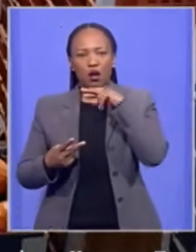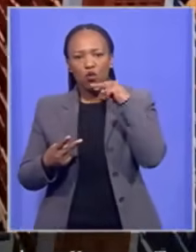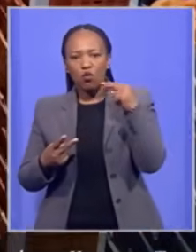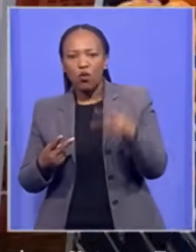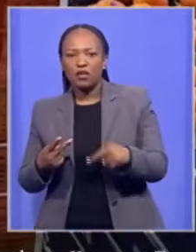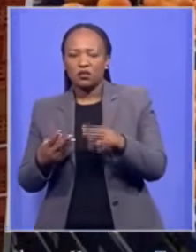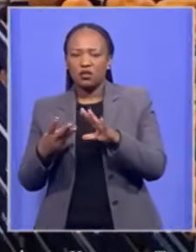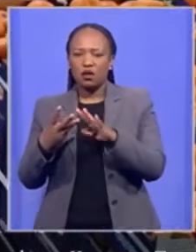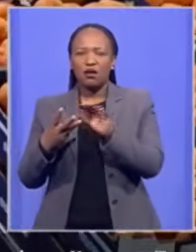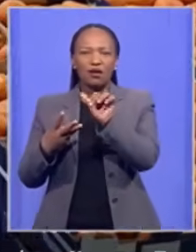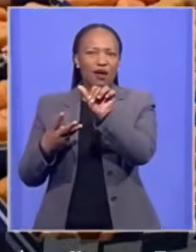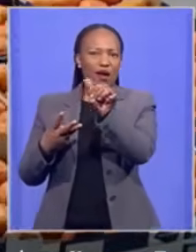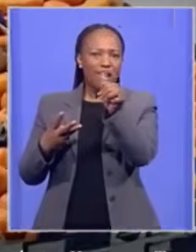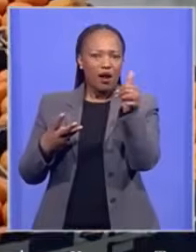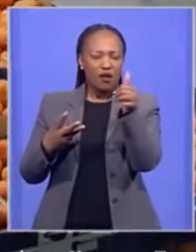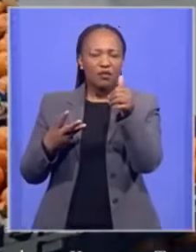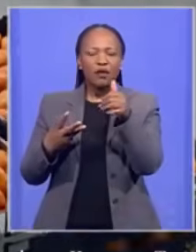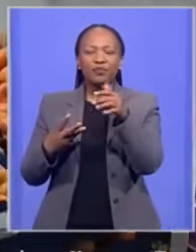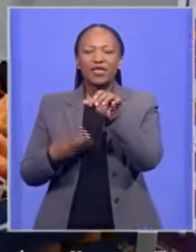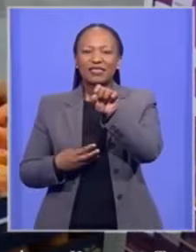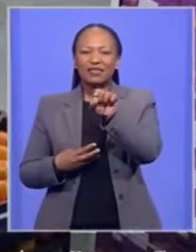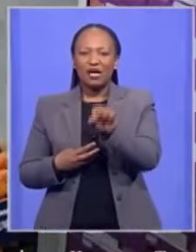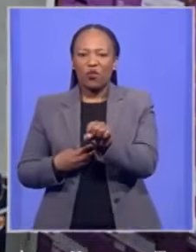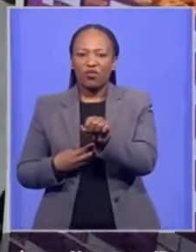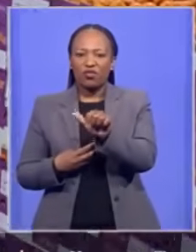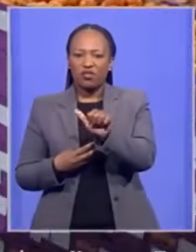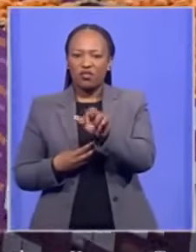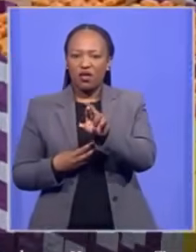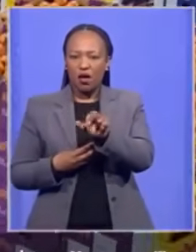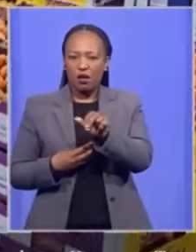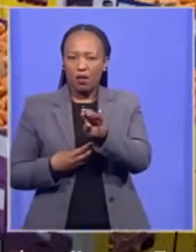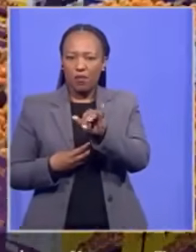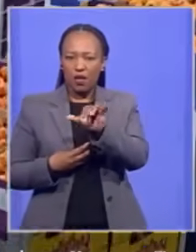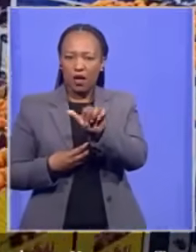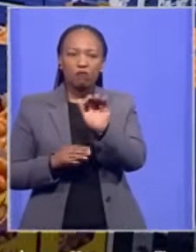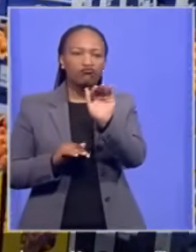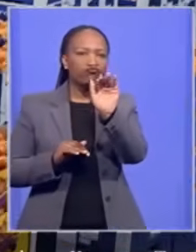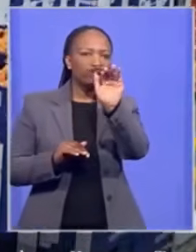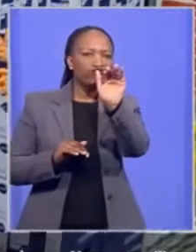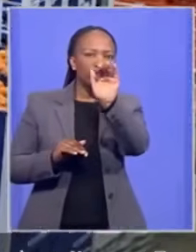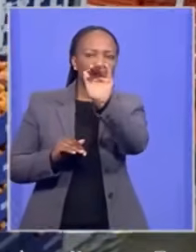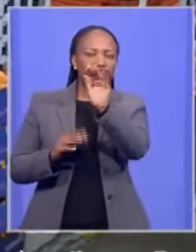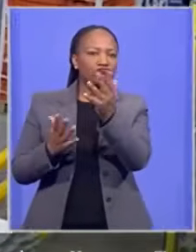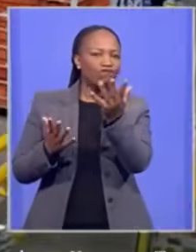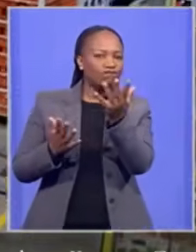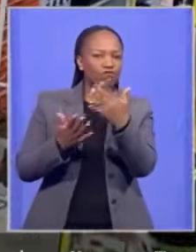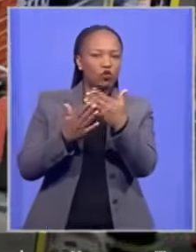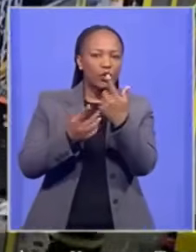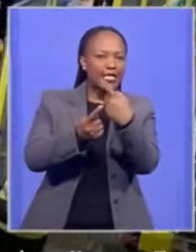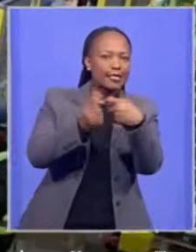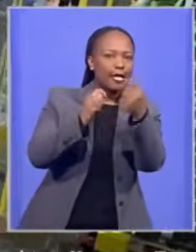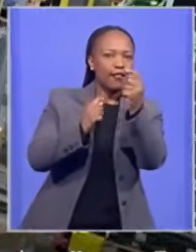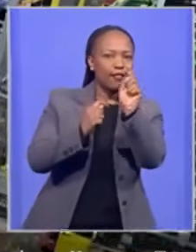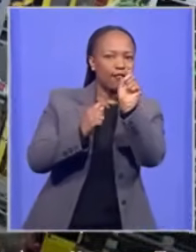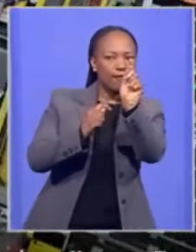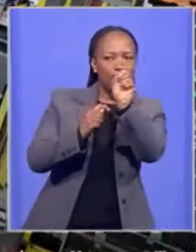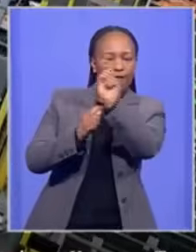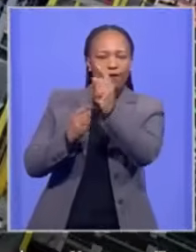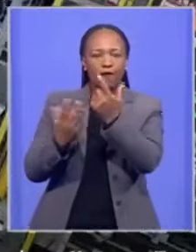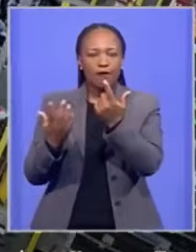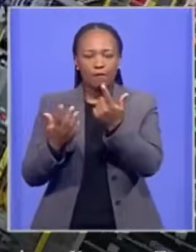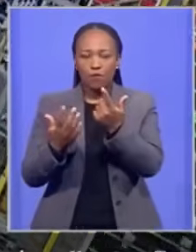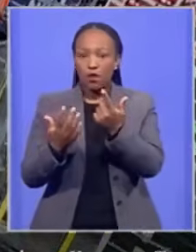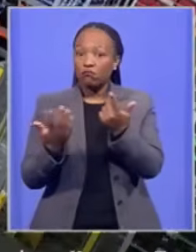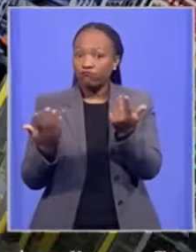dingwe tša bo Saudi Arabia re boledišana le tšona gore re se ka fela re bile le bothata jo ya se sebaka re pitse re botša gore